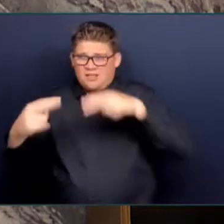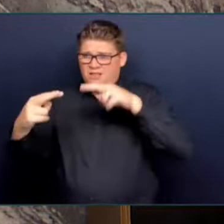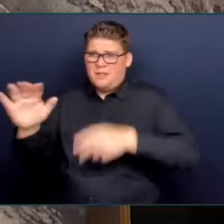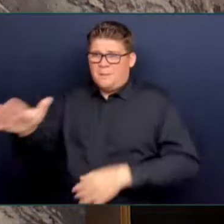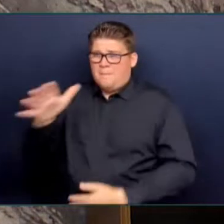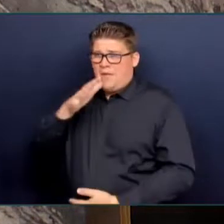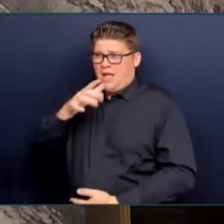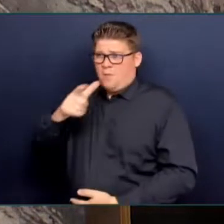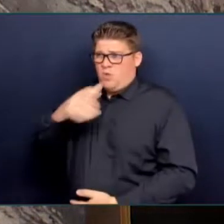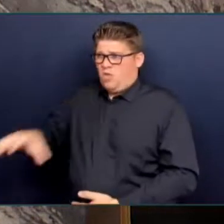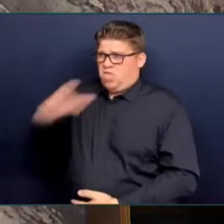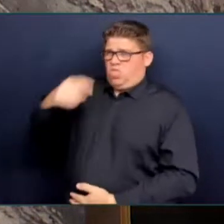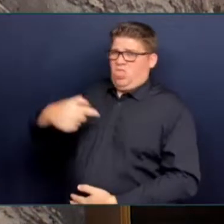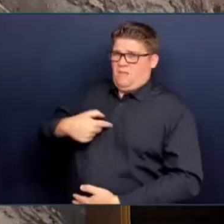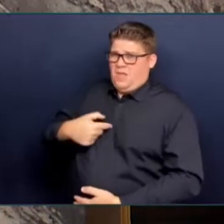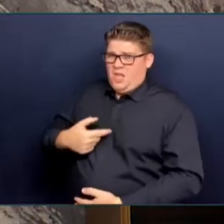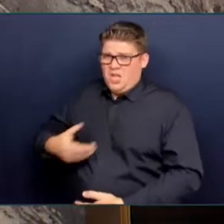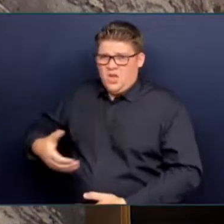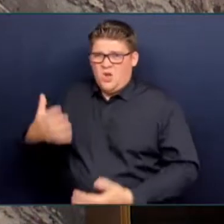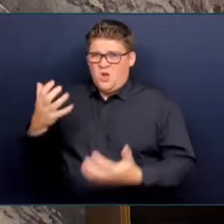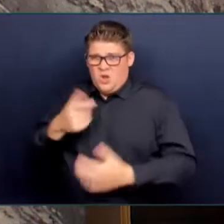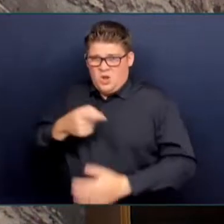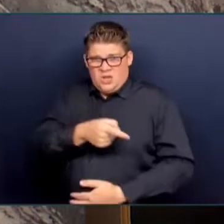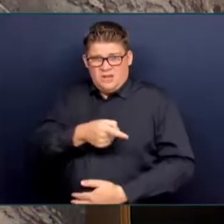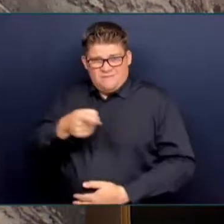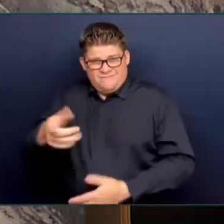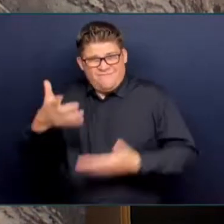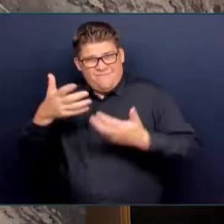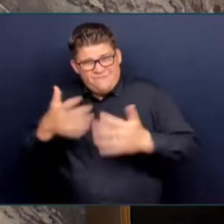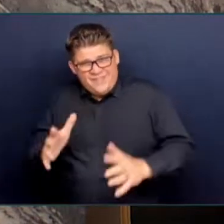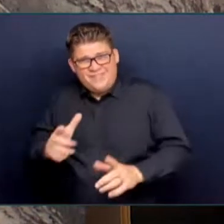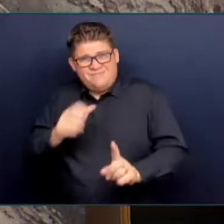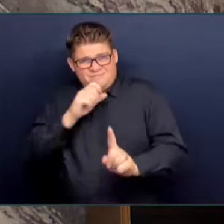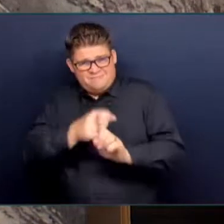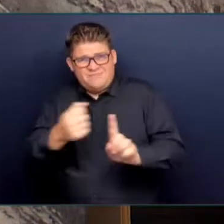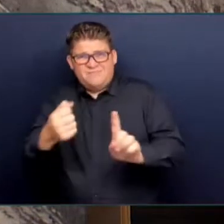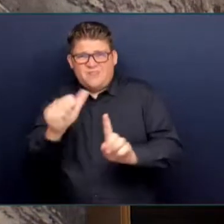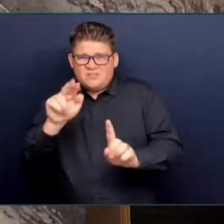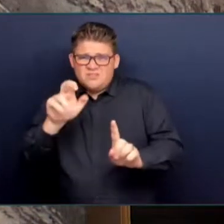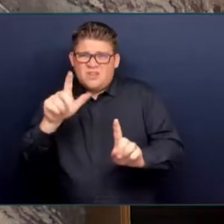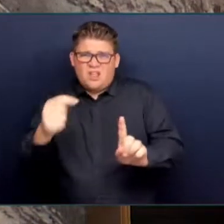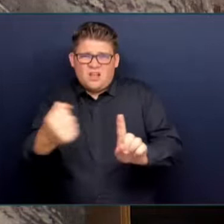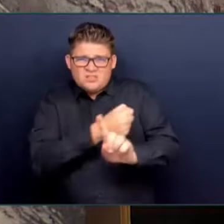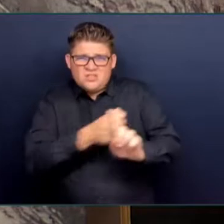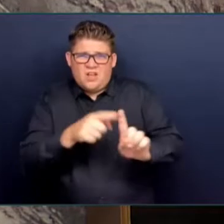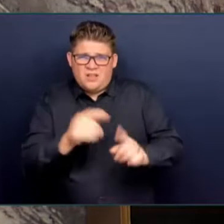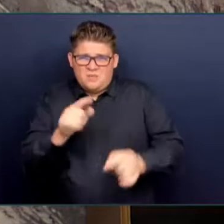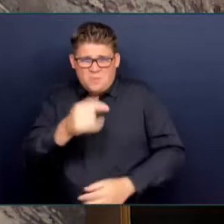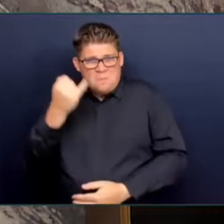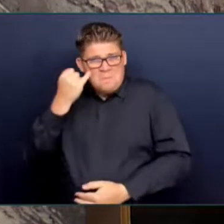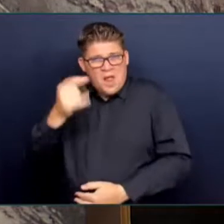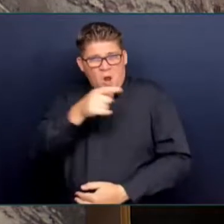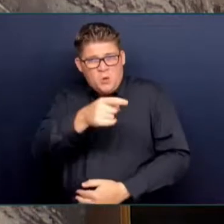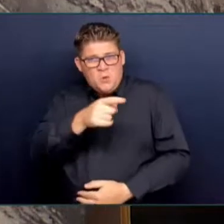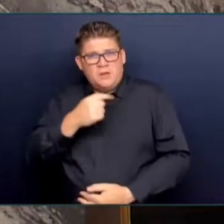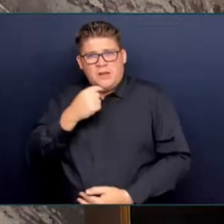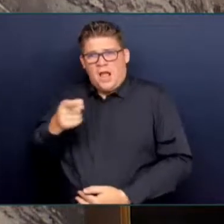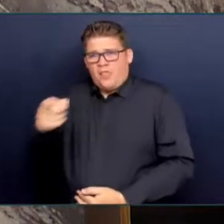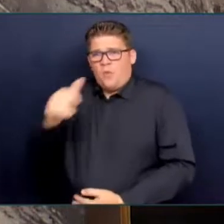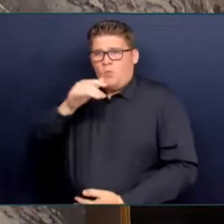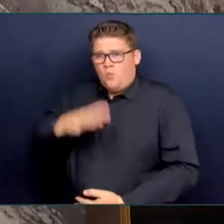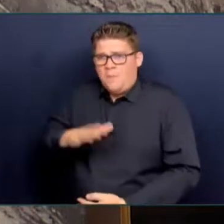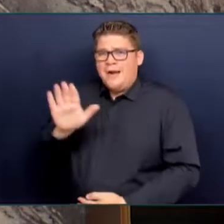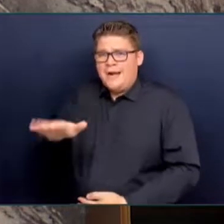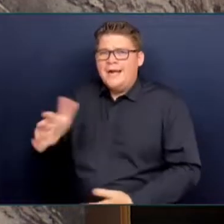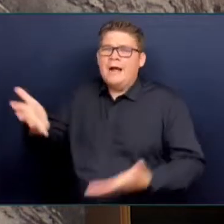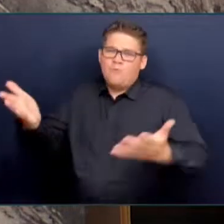her baby being assaulted, can the Attorney General imagine saying to this woman that what happened to her and her